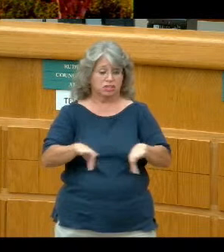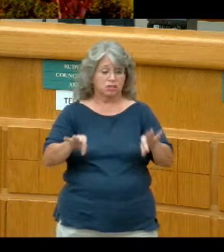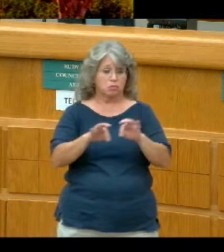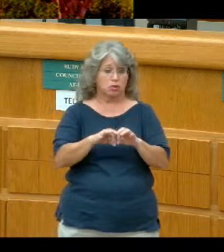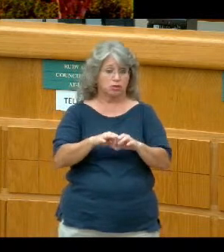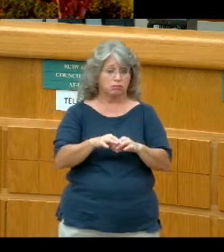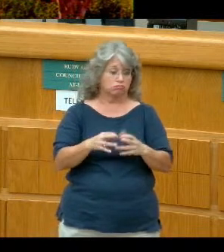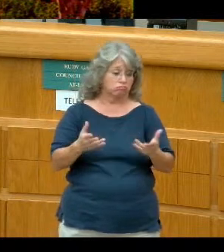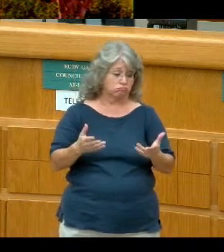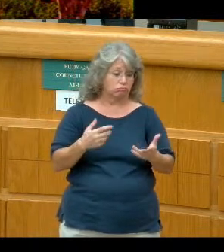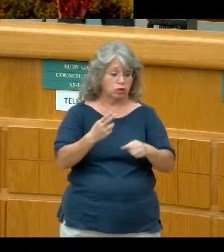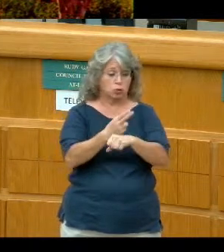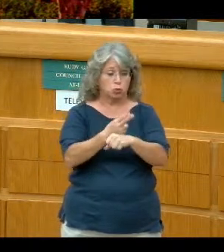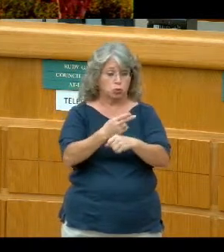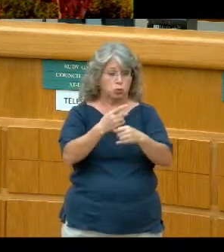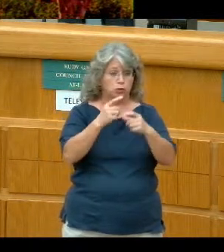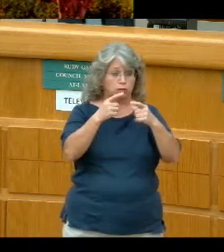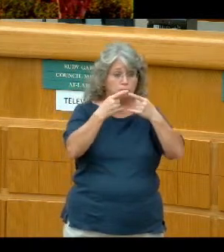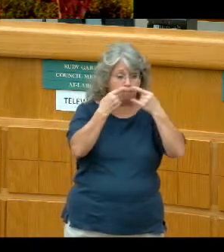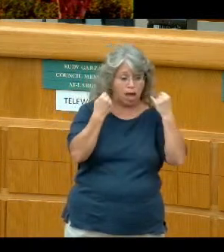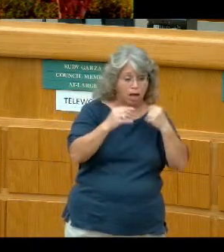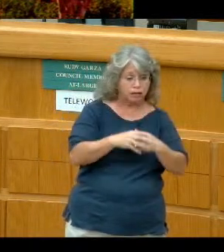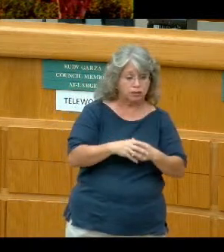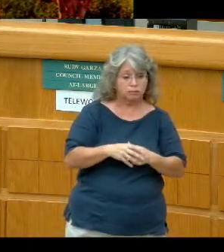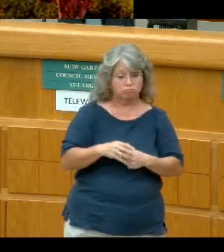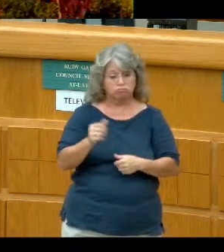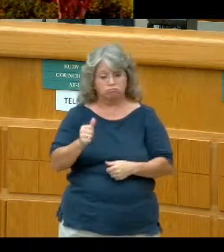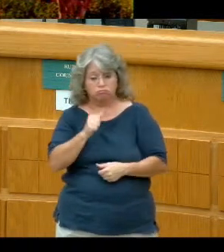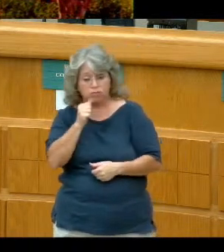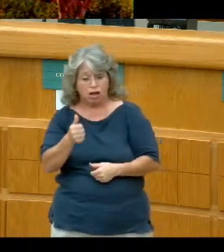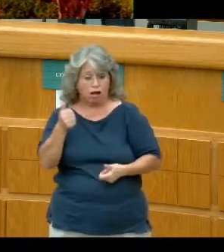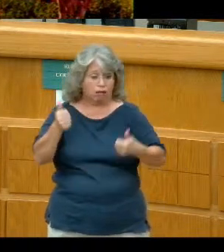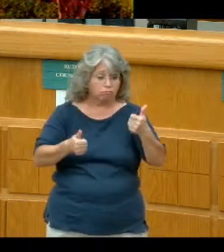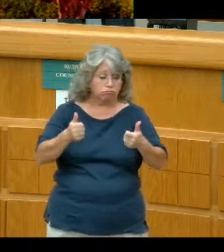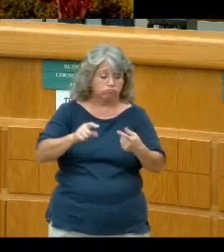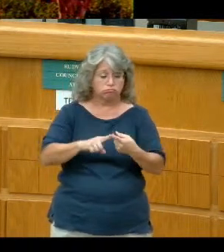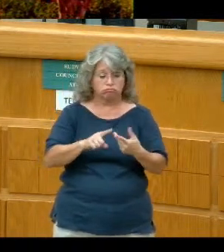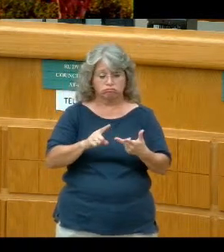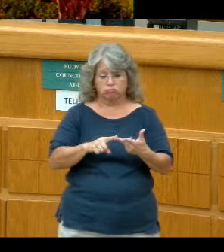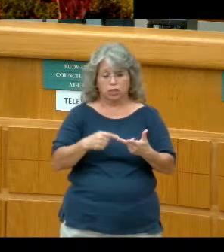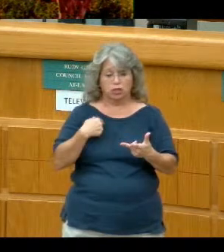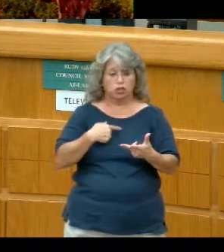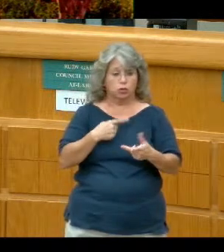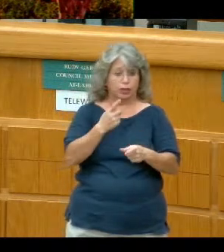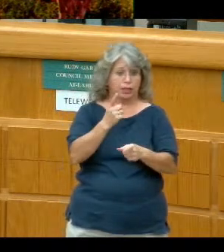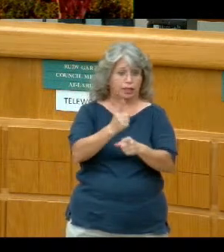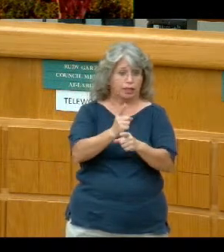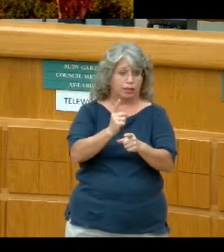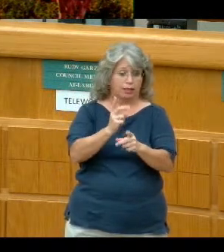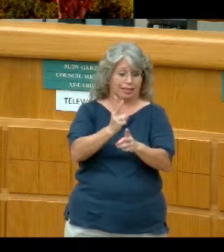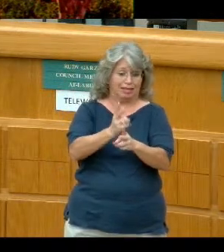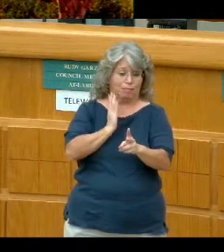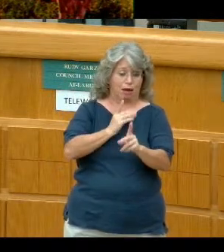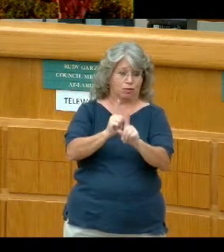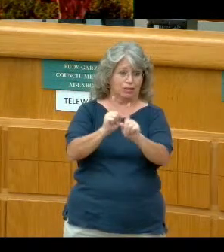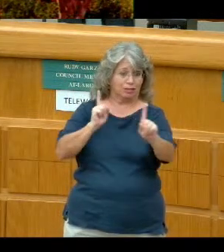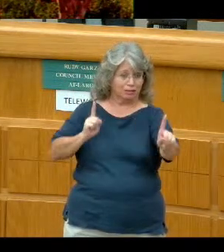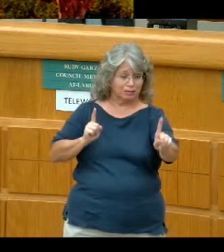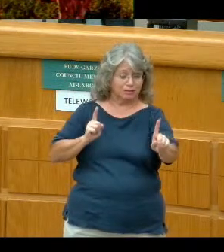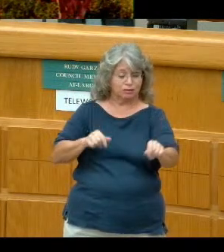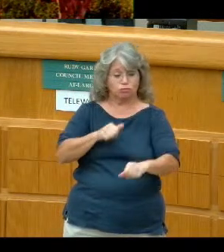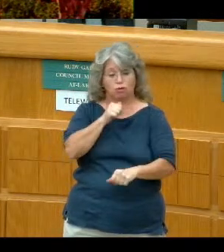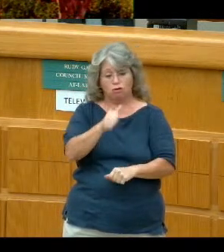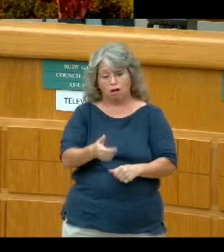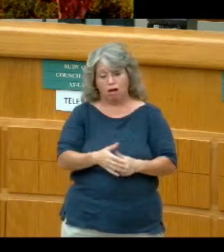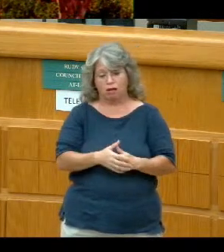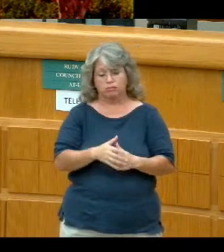not? Do we social distance? Do we not? I know that there's been a lot of discussion about herd immunity. What about herd immunity? Can't we